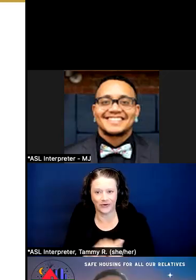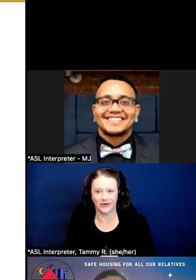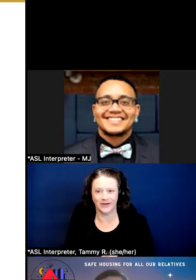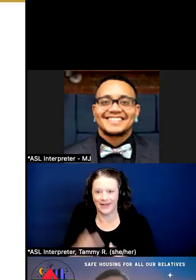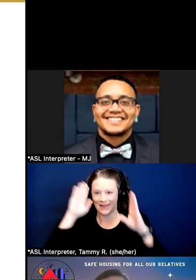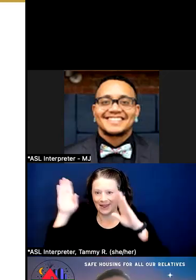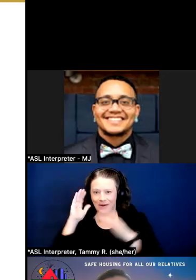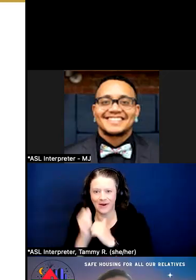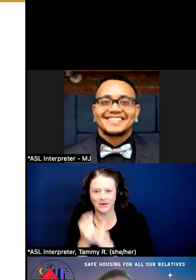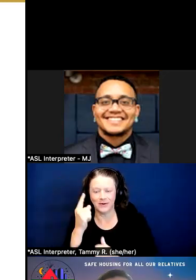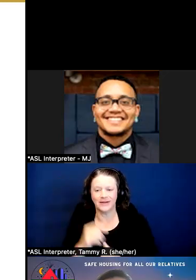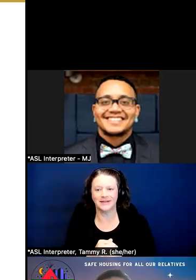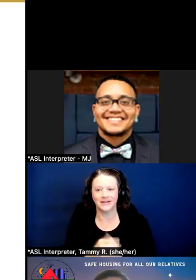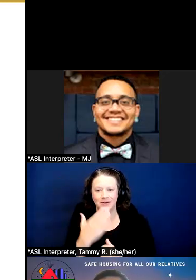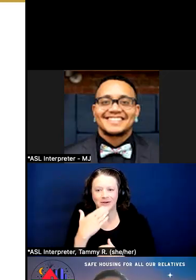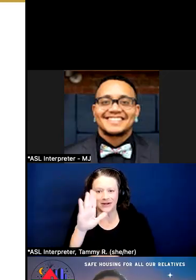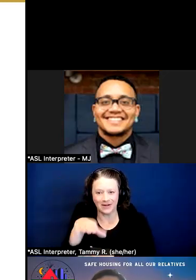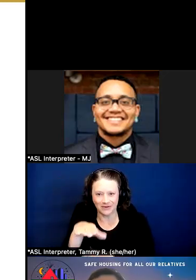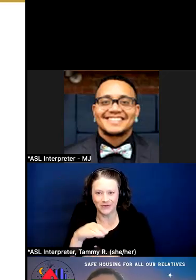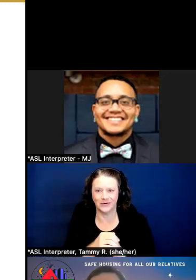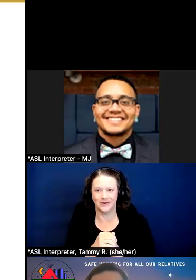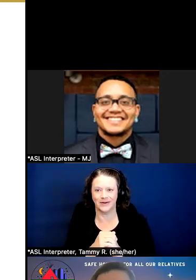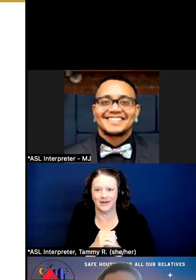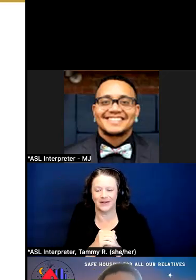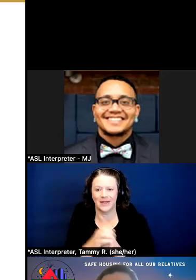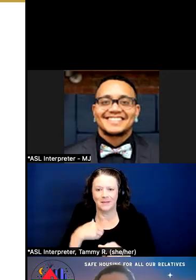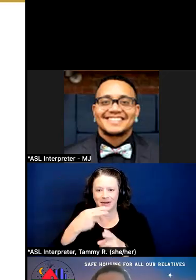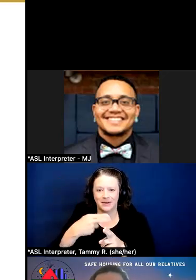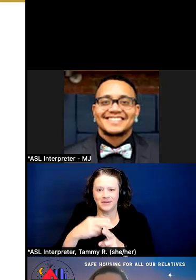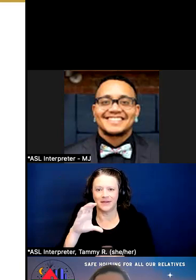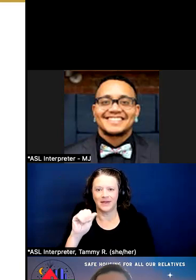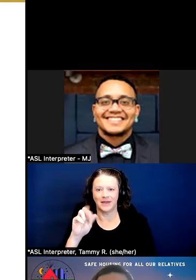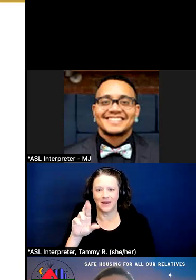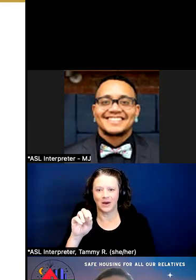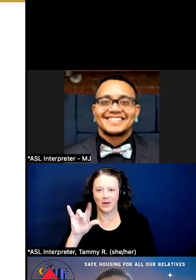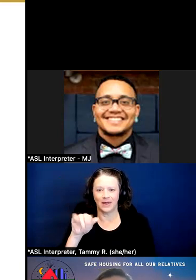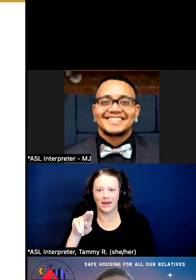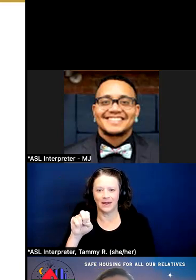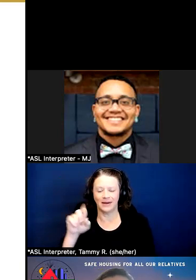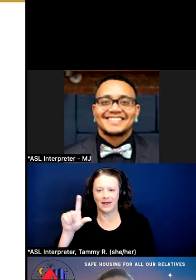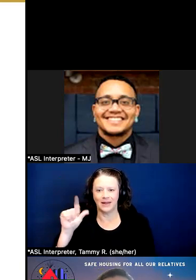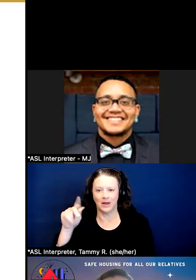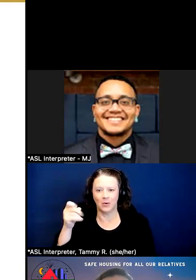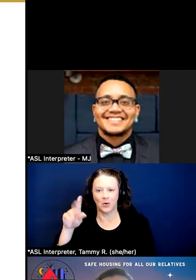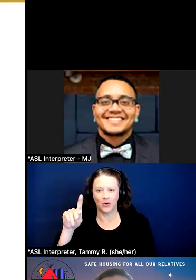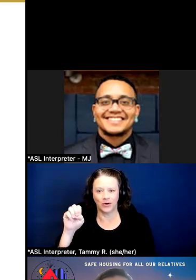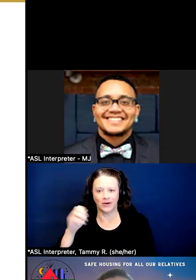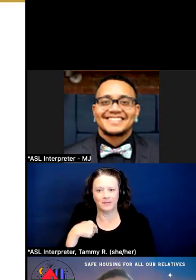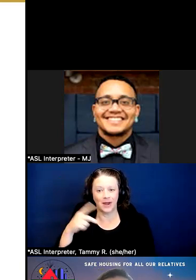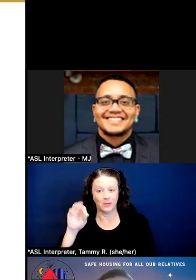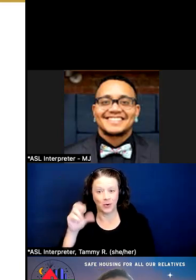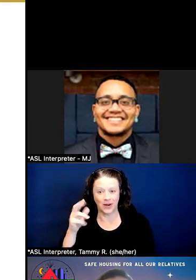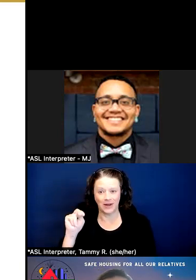Hello, everybody. Good afternoon. My name is Caroline Laporte. My pronouns are she, her,